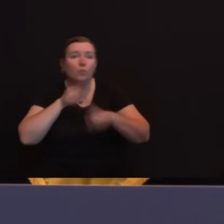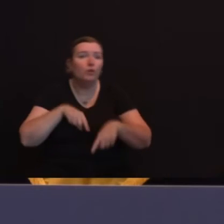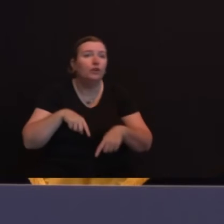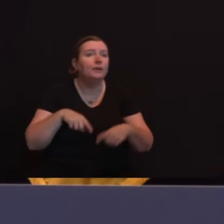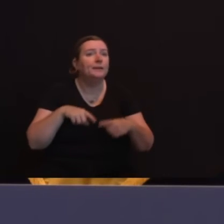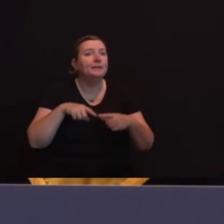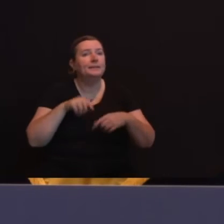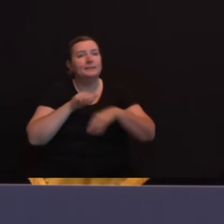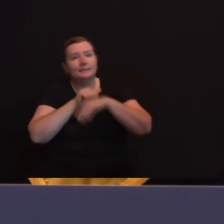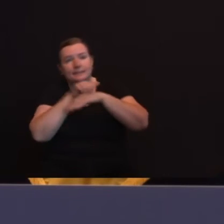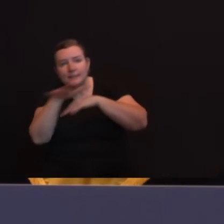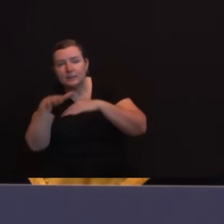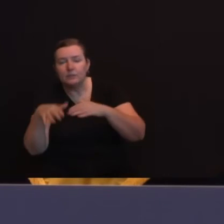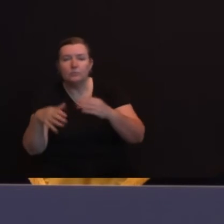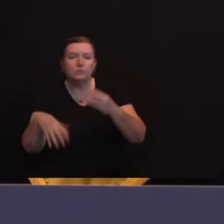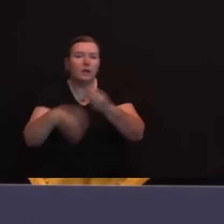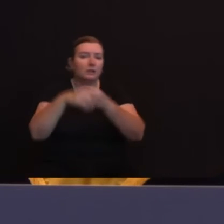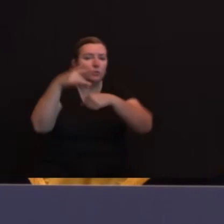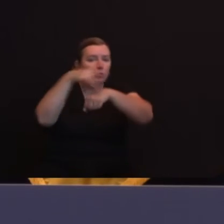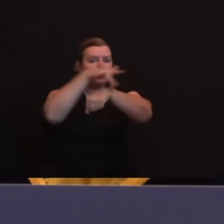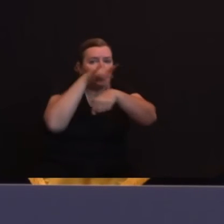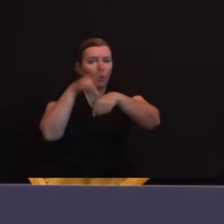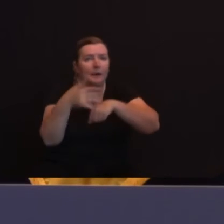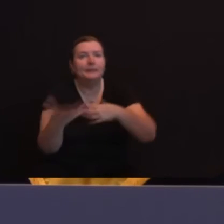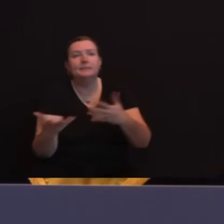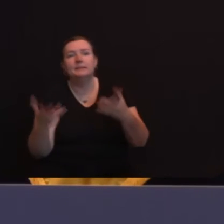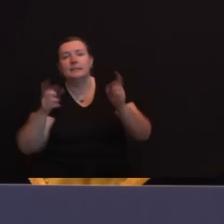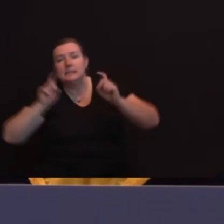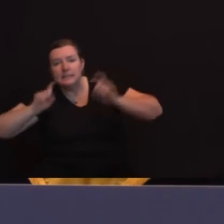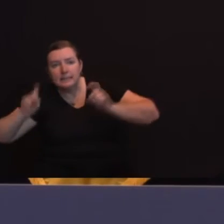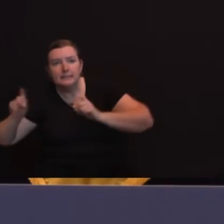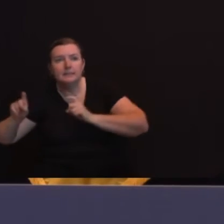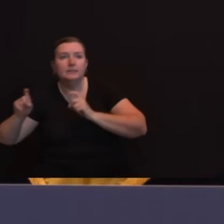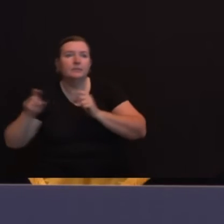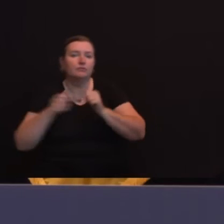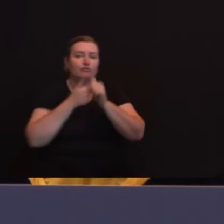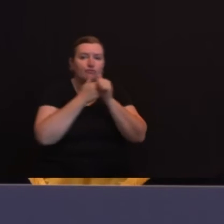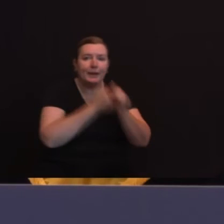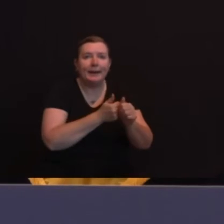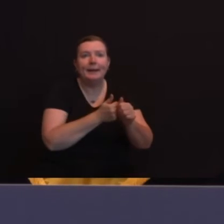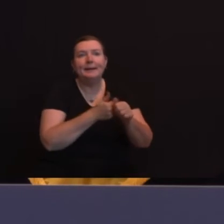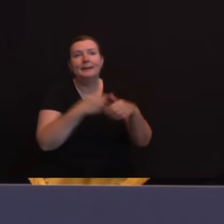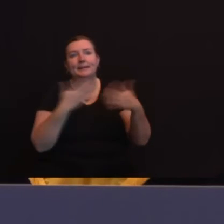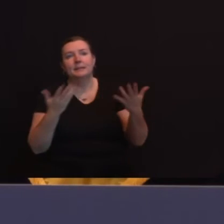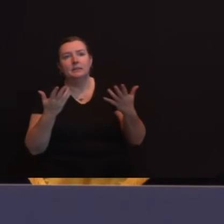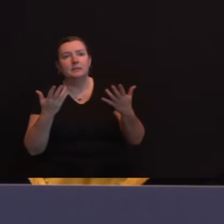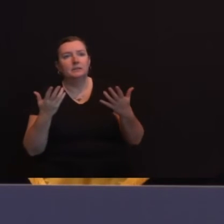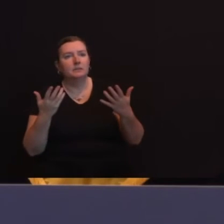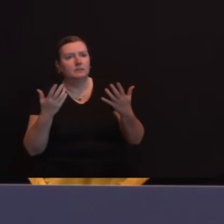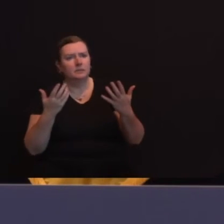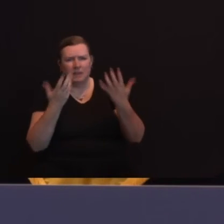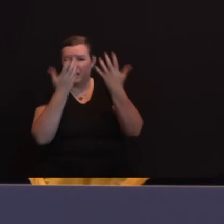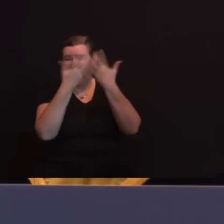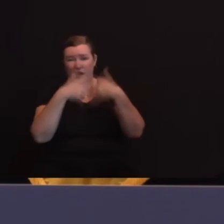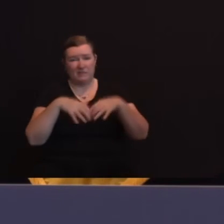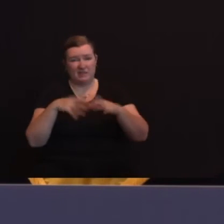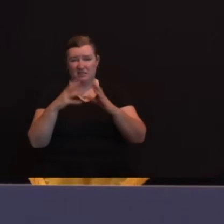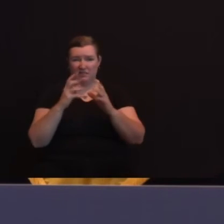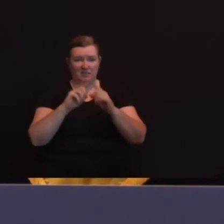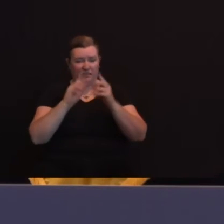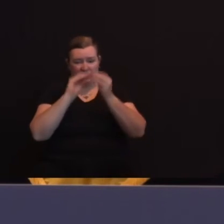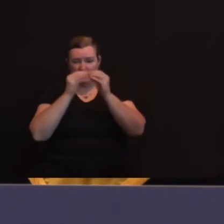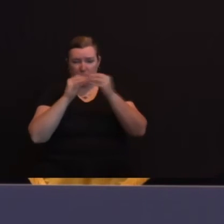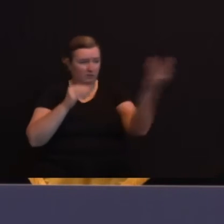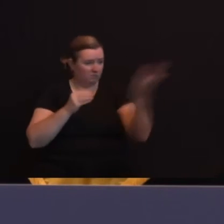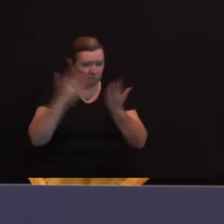Essex County on testing, tracing. I think it's a combination of numbers that you hear from us a lot. Yes,